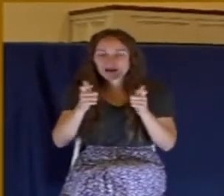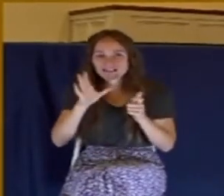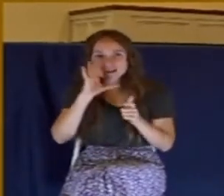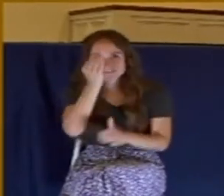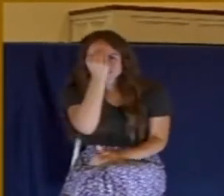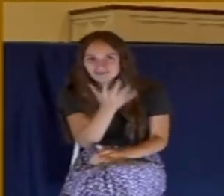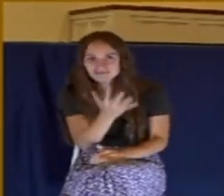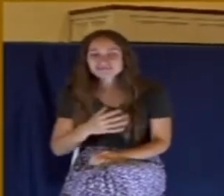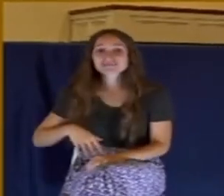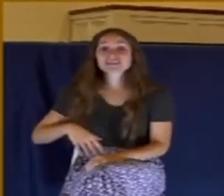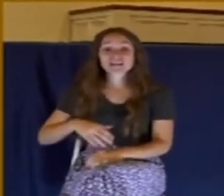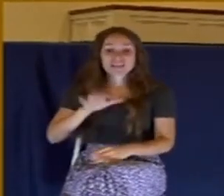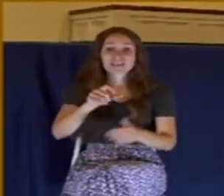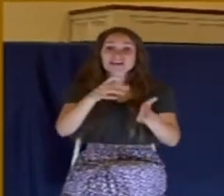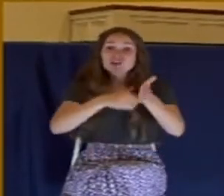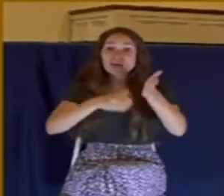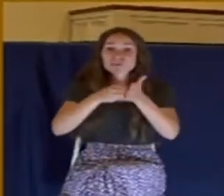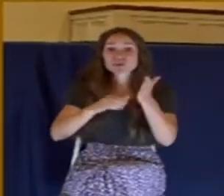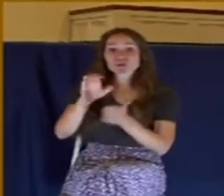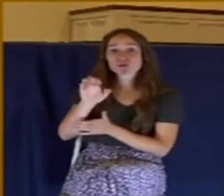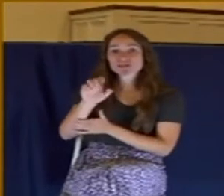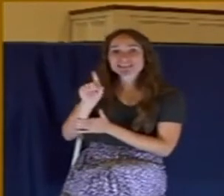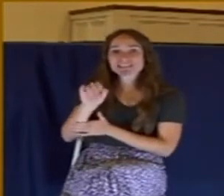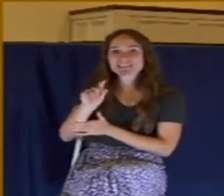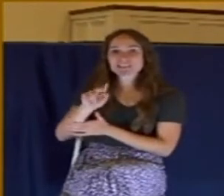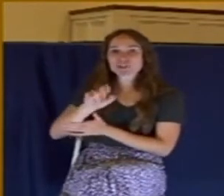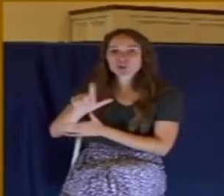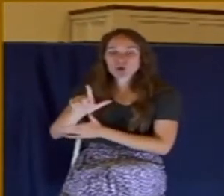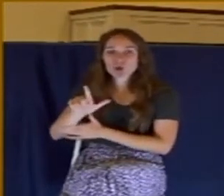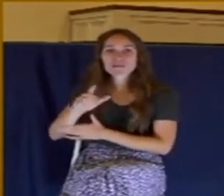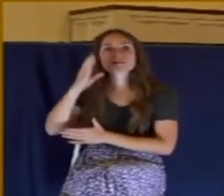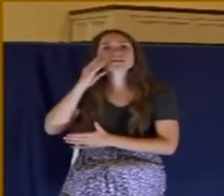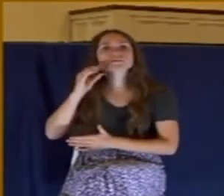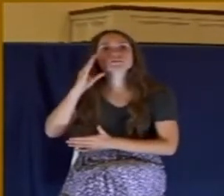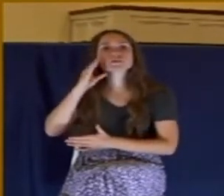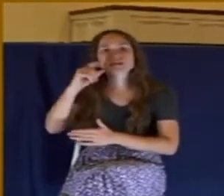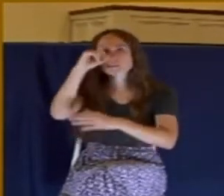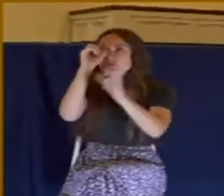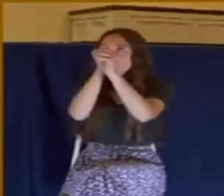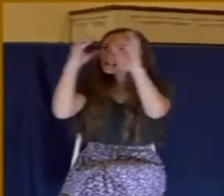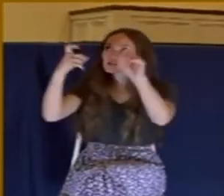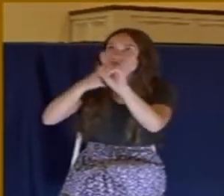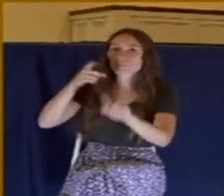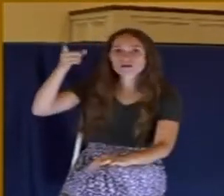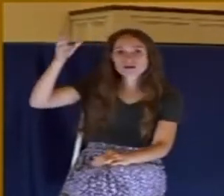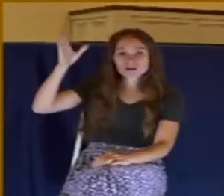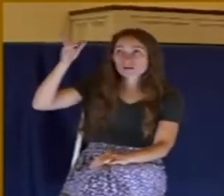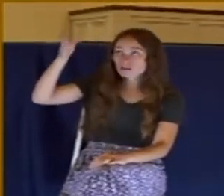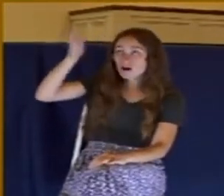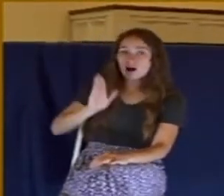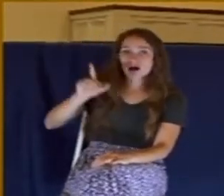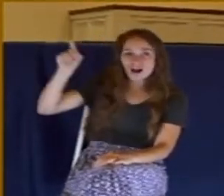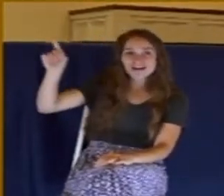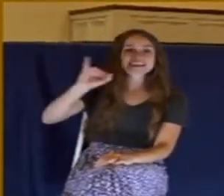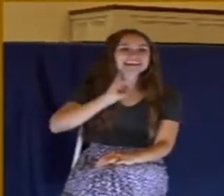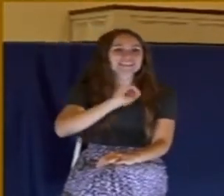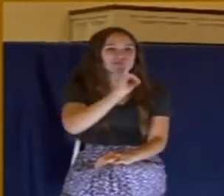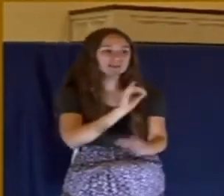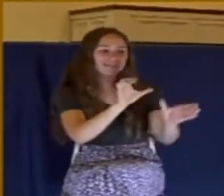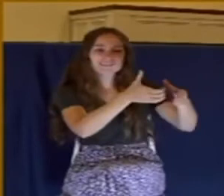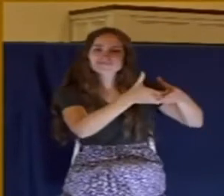9, Ezekiel's in the middle of having a vision. Remember, Israel sinned against God. God's glory came across off the nation. The whole spirit of